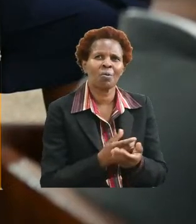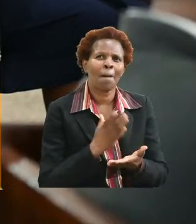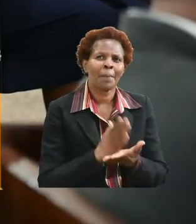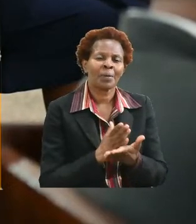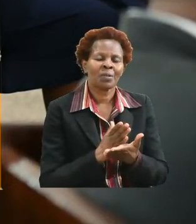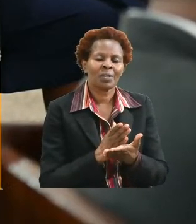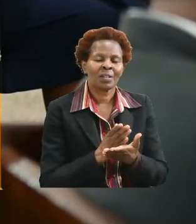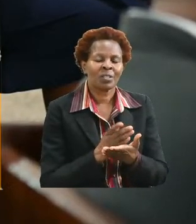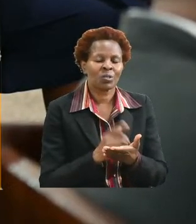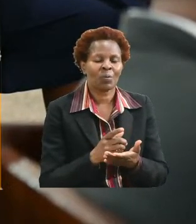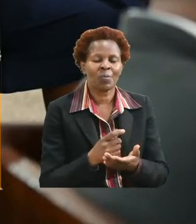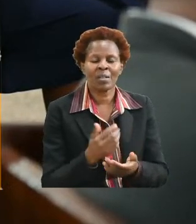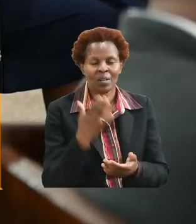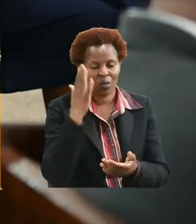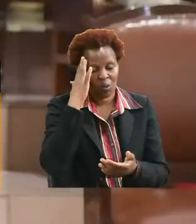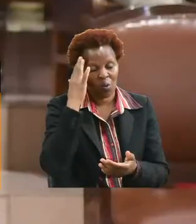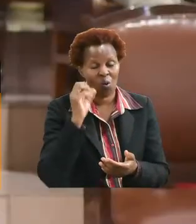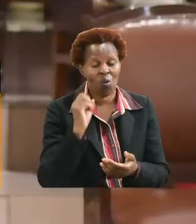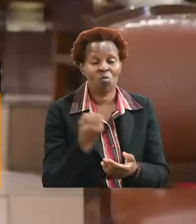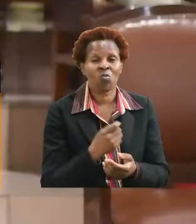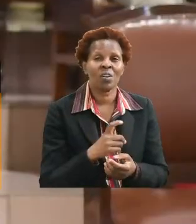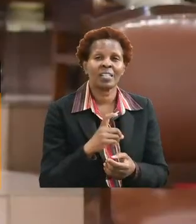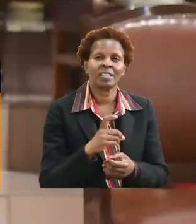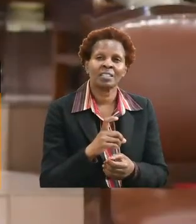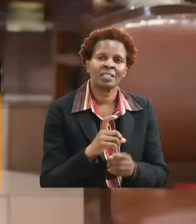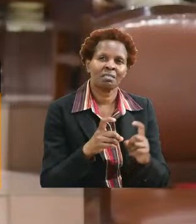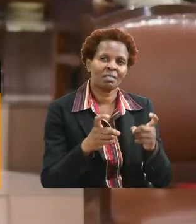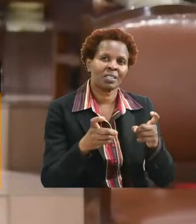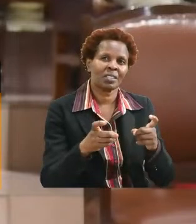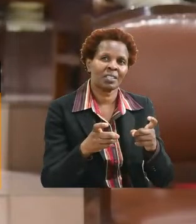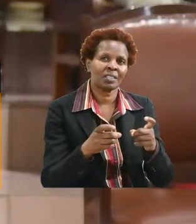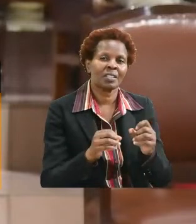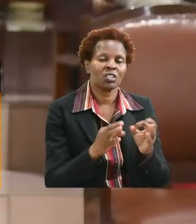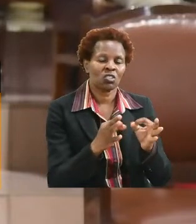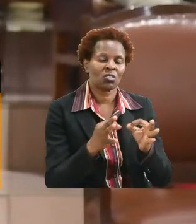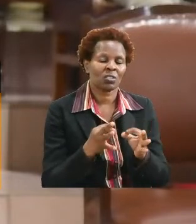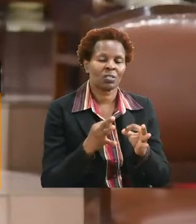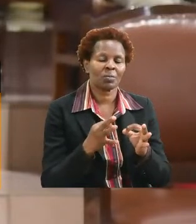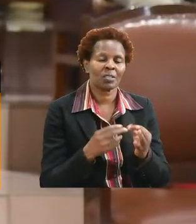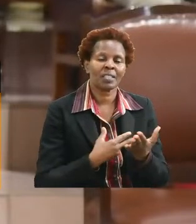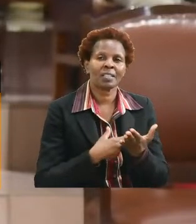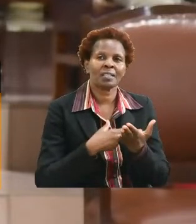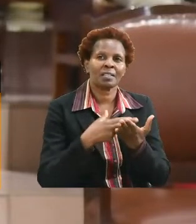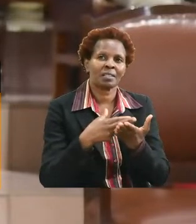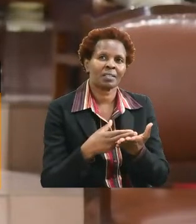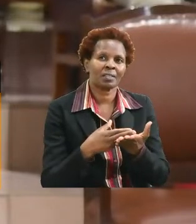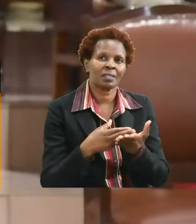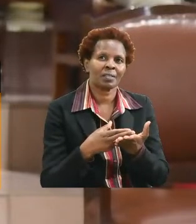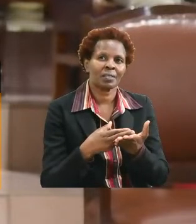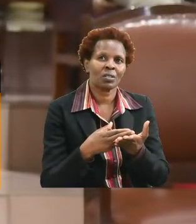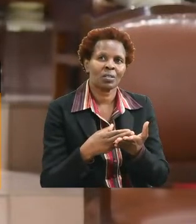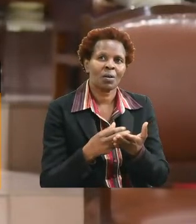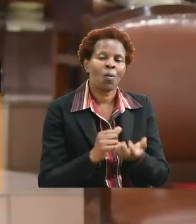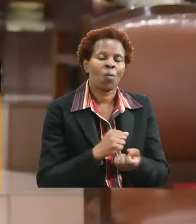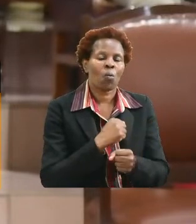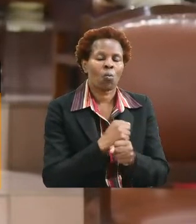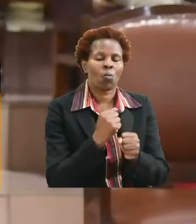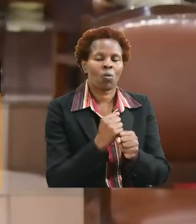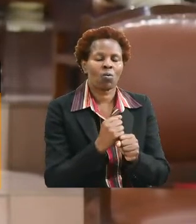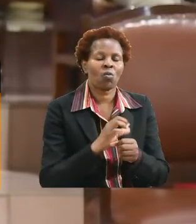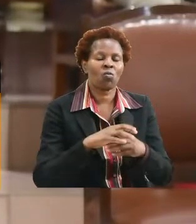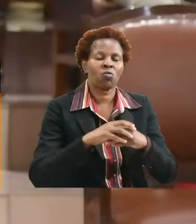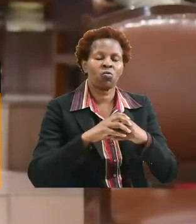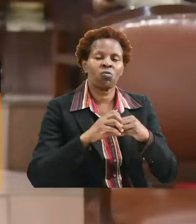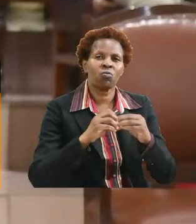He convicts us of righteousness and judgment. So the work of transformation, you know, because